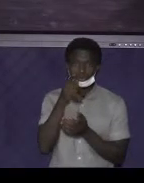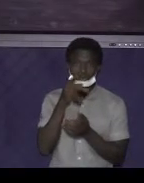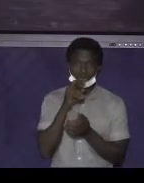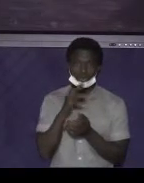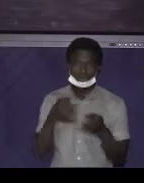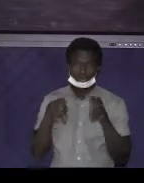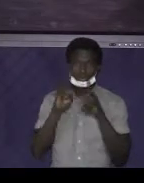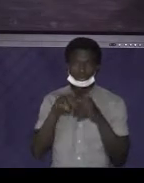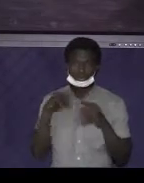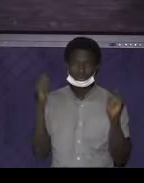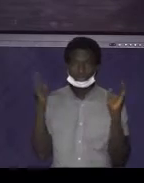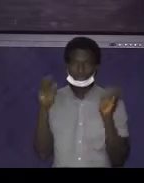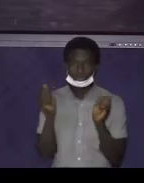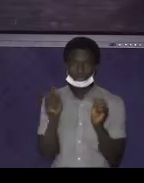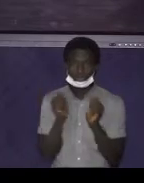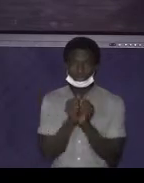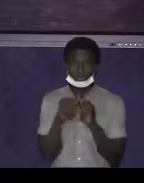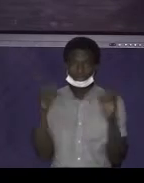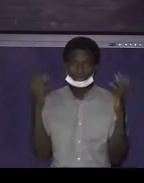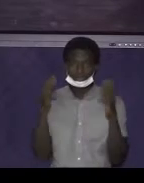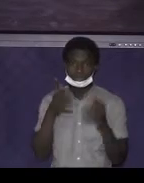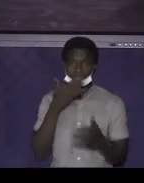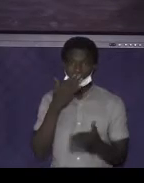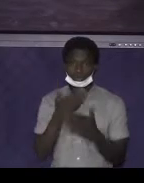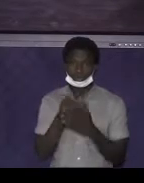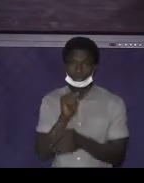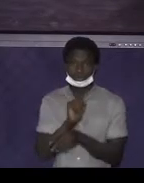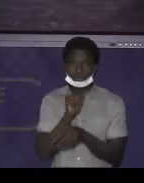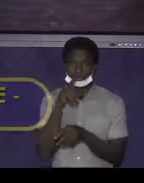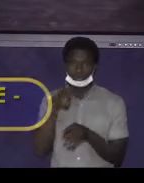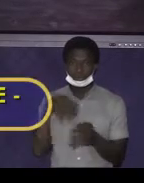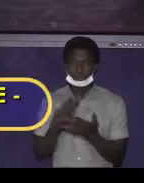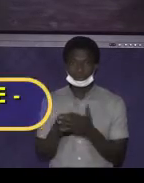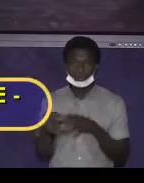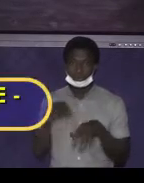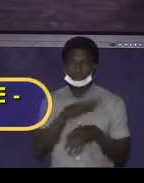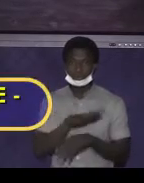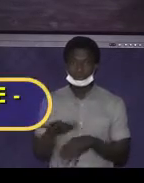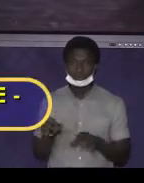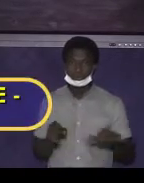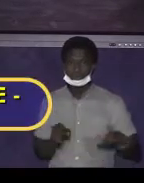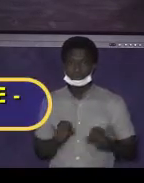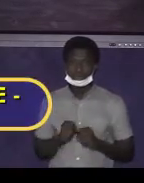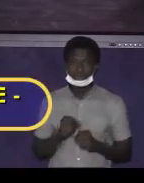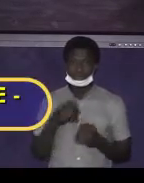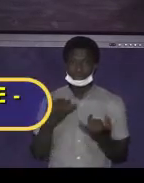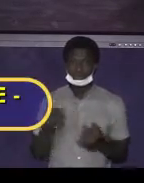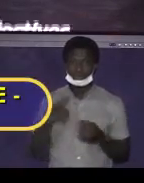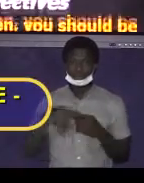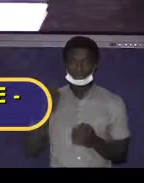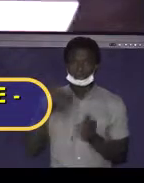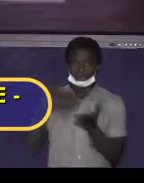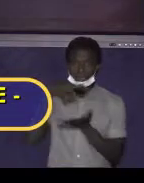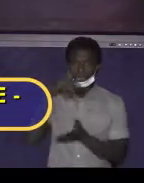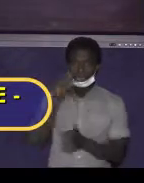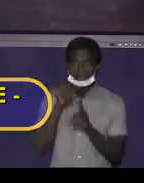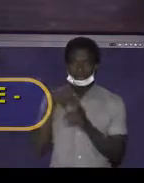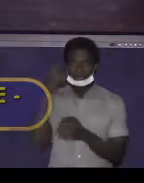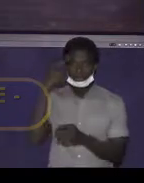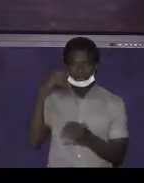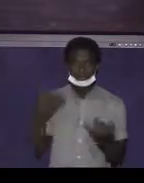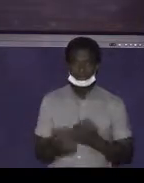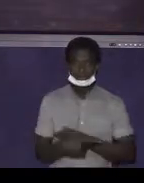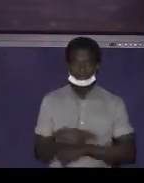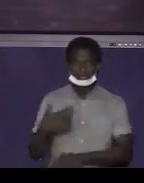be celebrated with a cheer. Good job, you. Well done, pupils. Now to the learning objective for today's